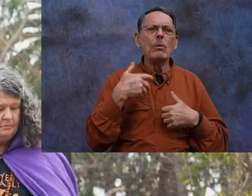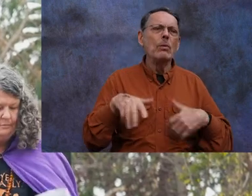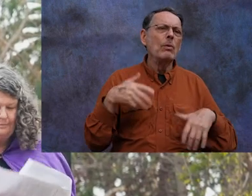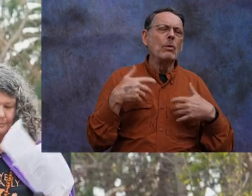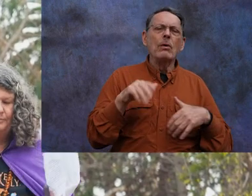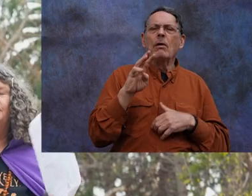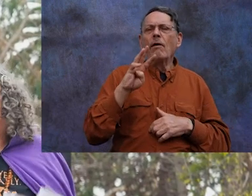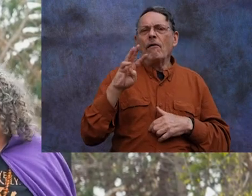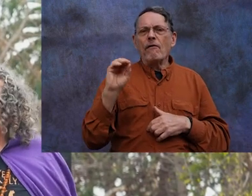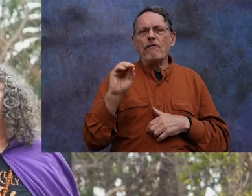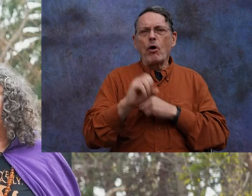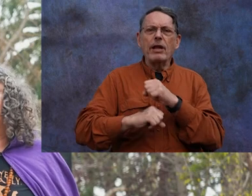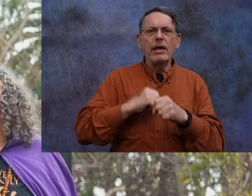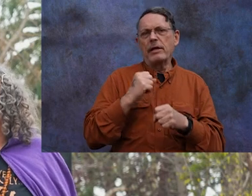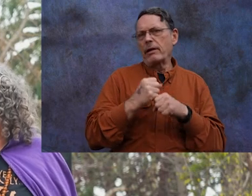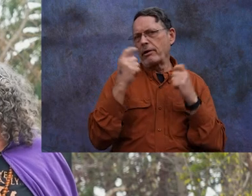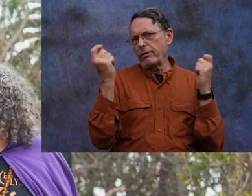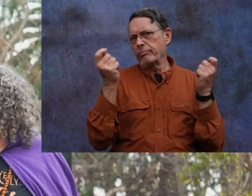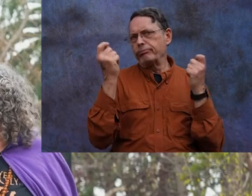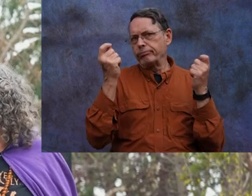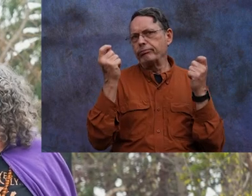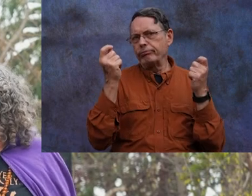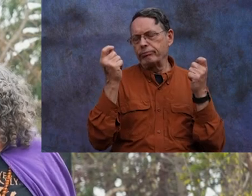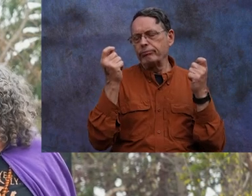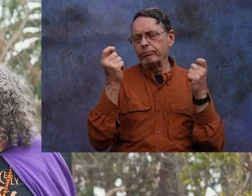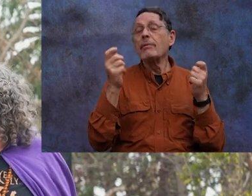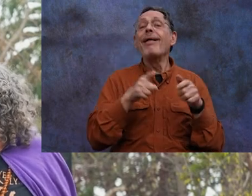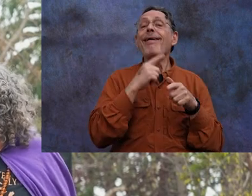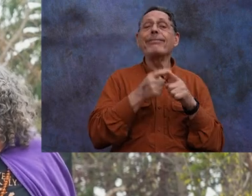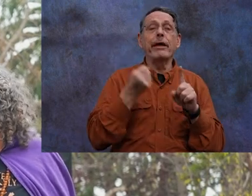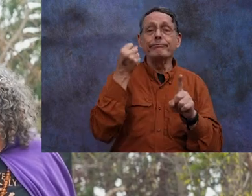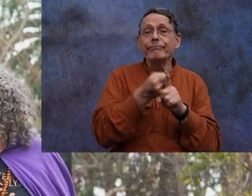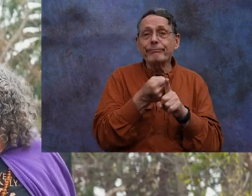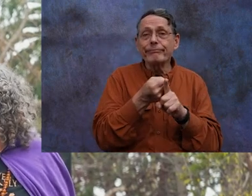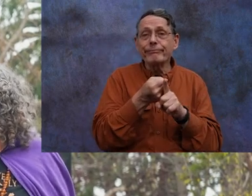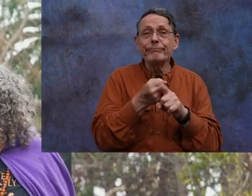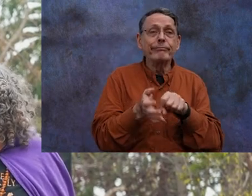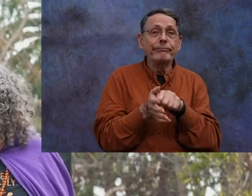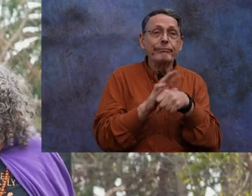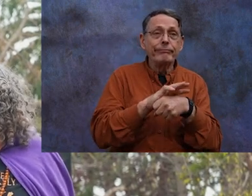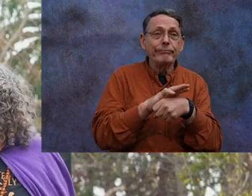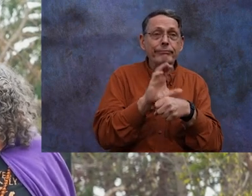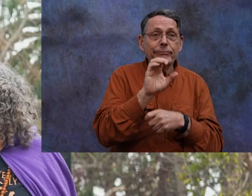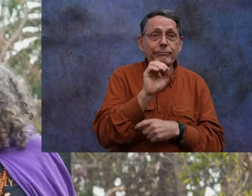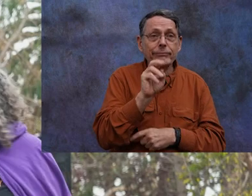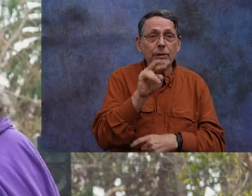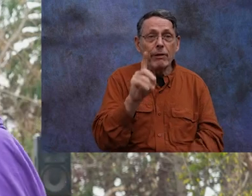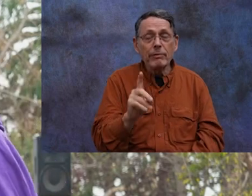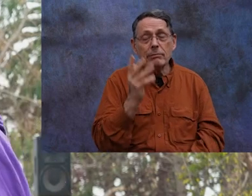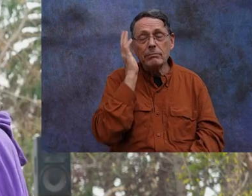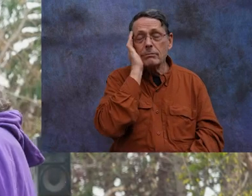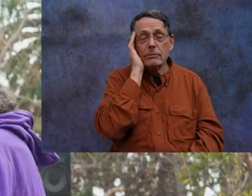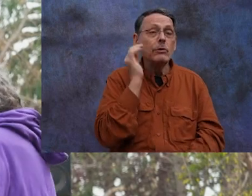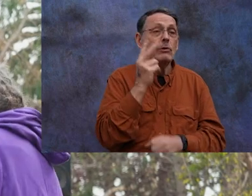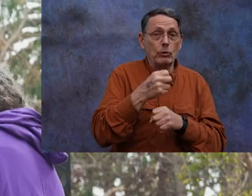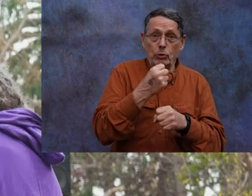40th anniversary celebration ritual. And then COVID hit. And we've had 2 years of